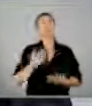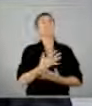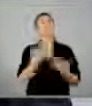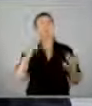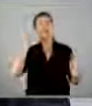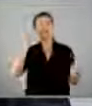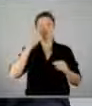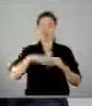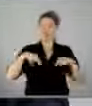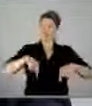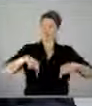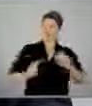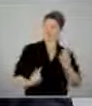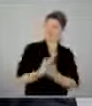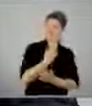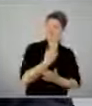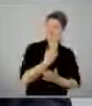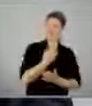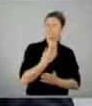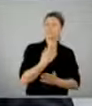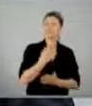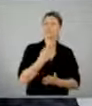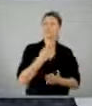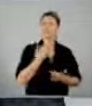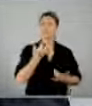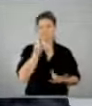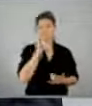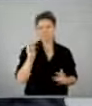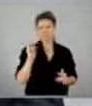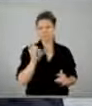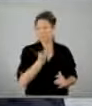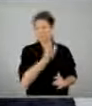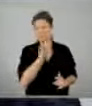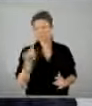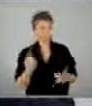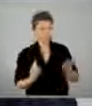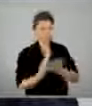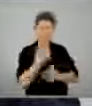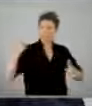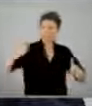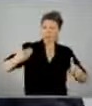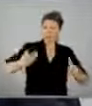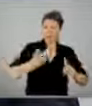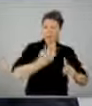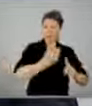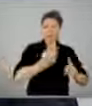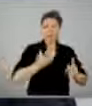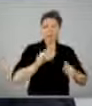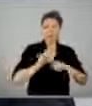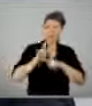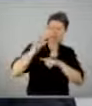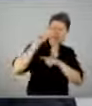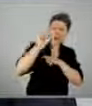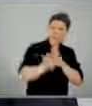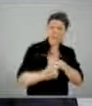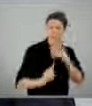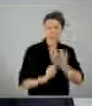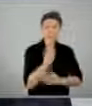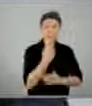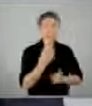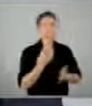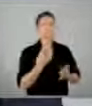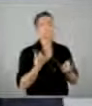issue is that clearly the trauma that built up over a period of time well after the incident itself as well. And I